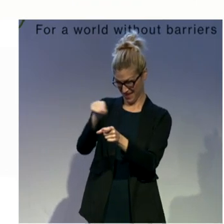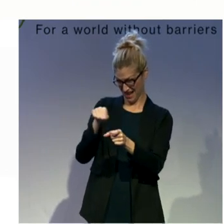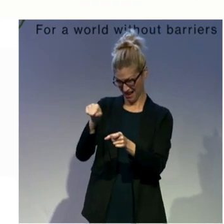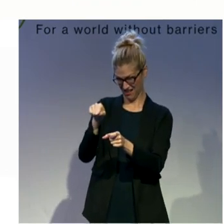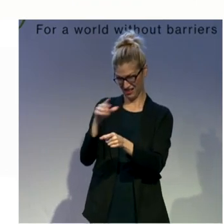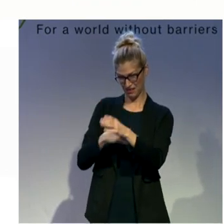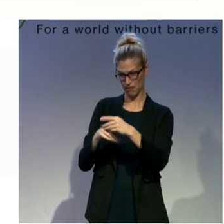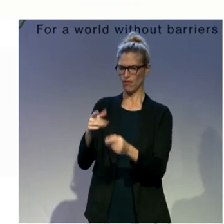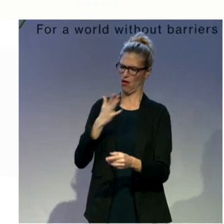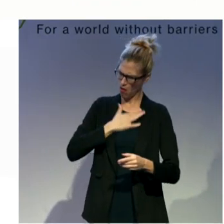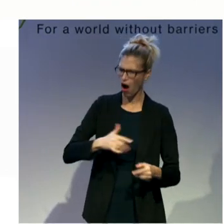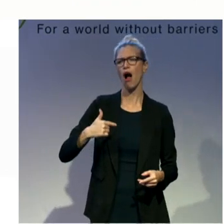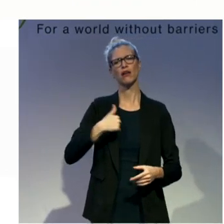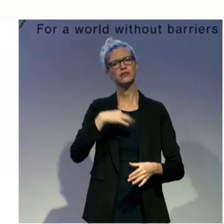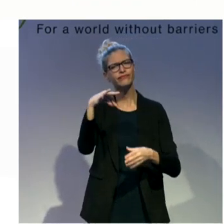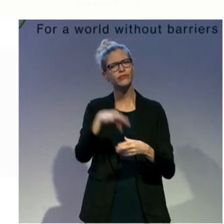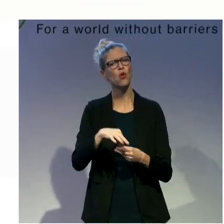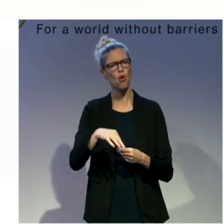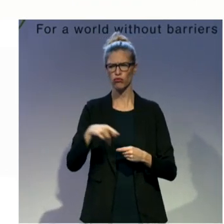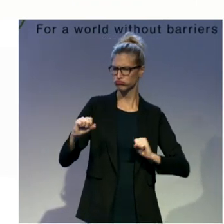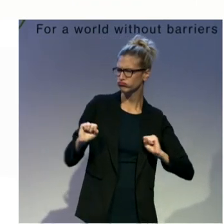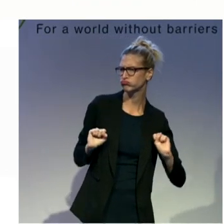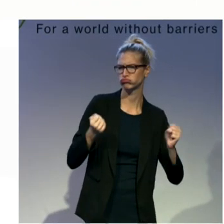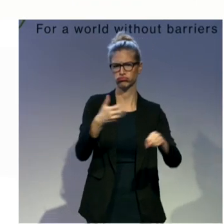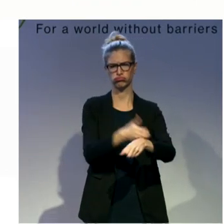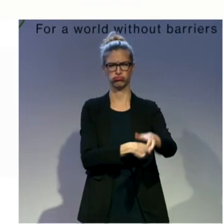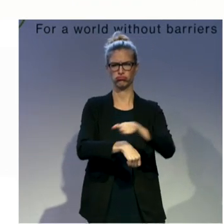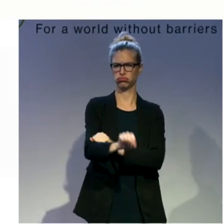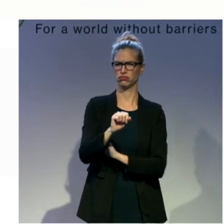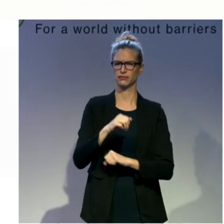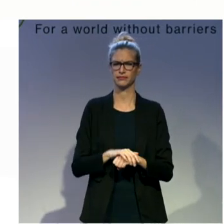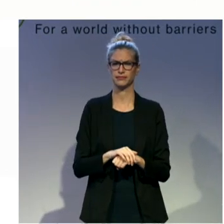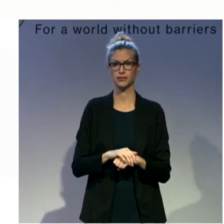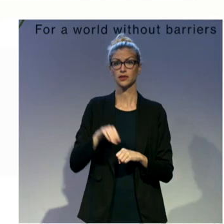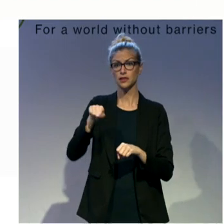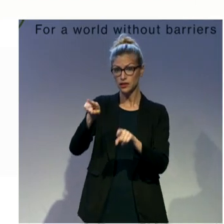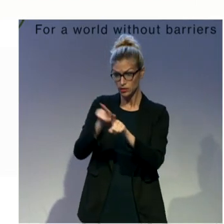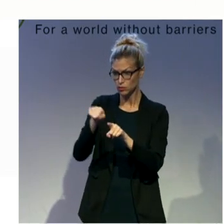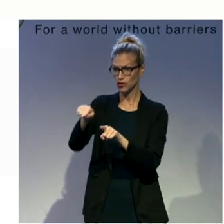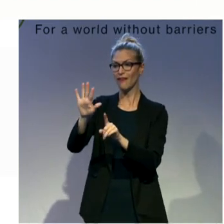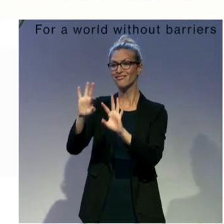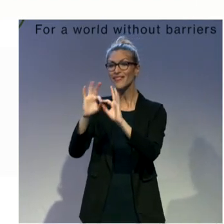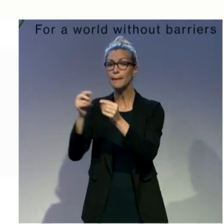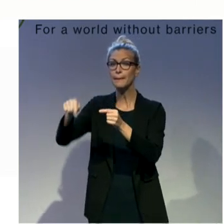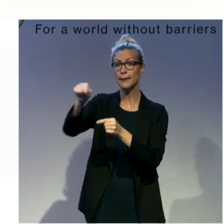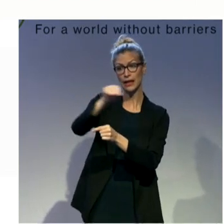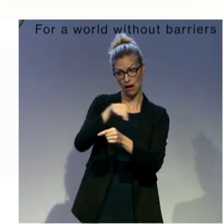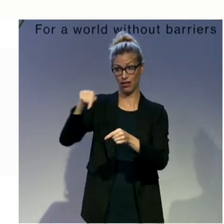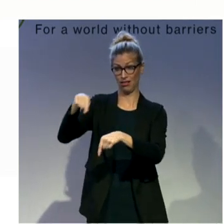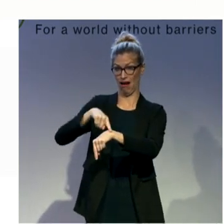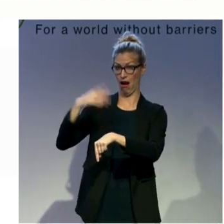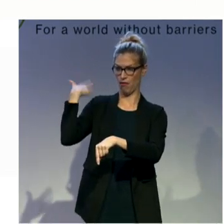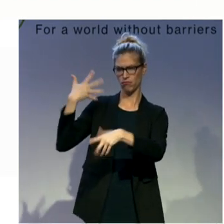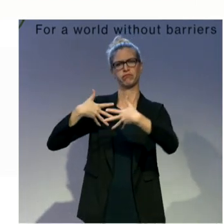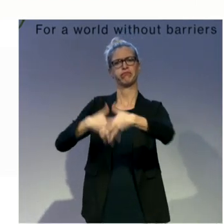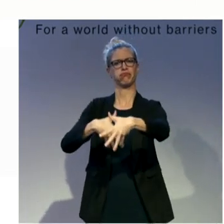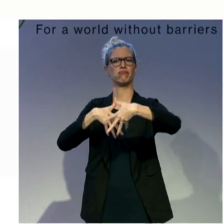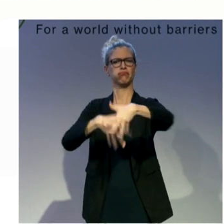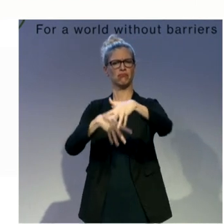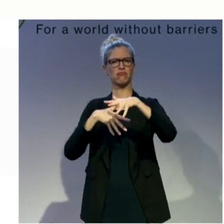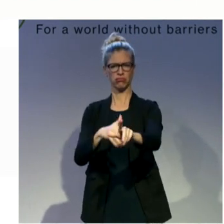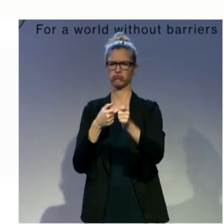important. They and their families are holding demonstrations for their rights. They are meeting politicians. They are also